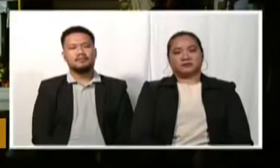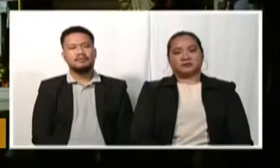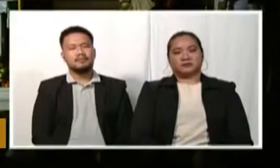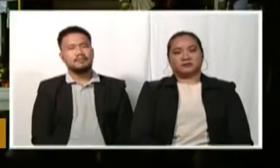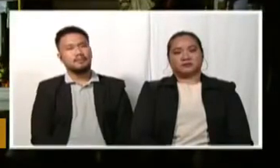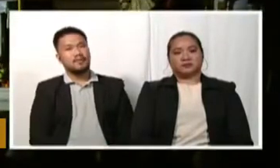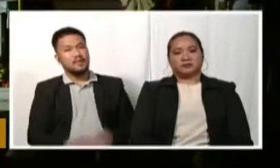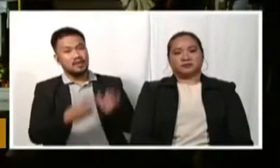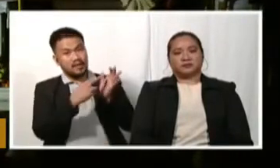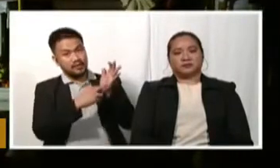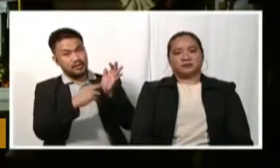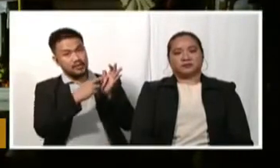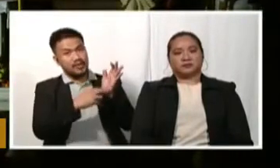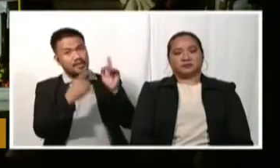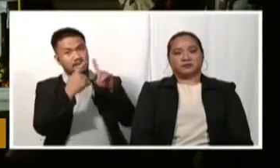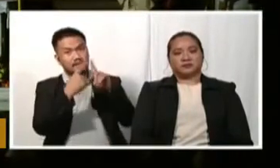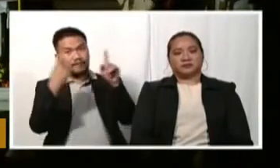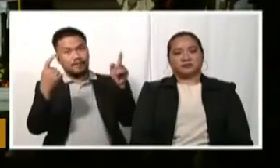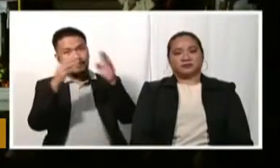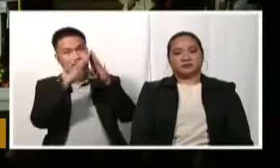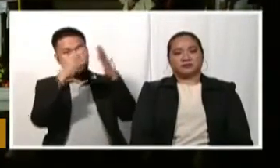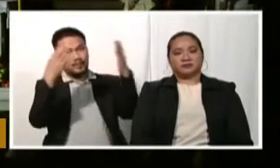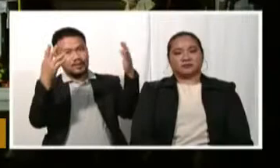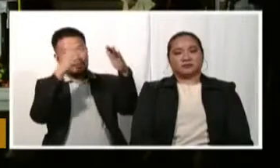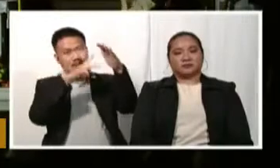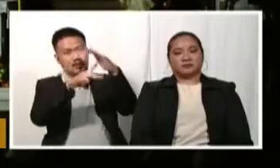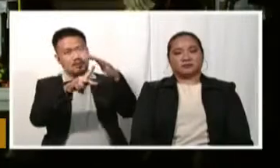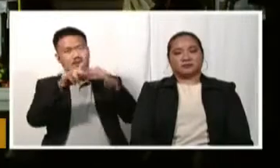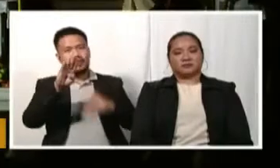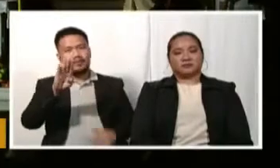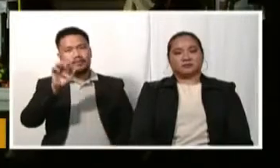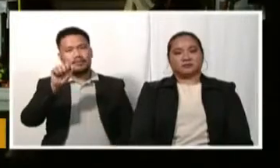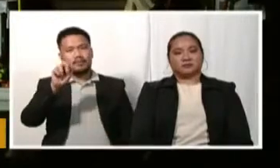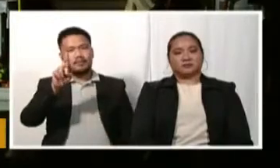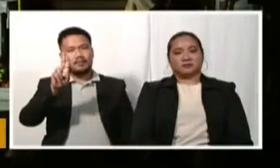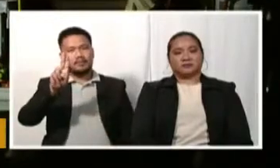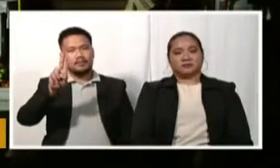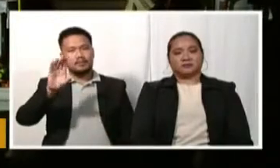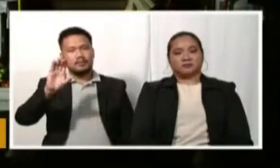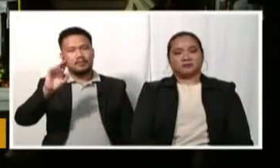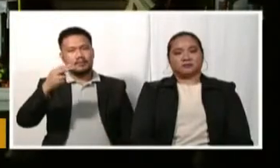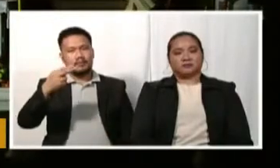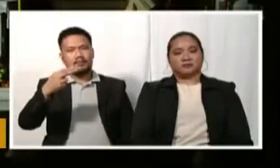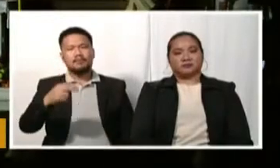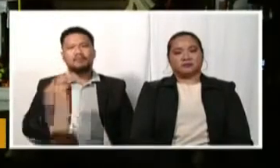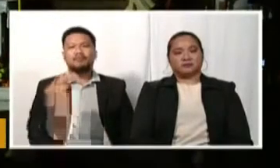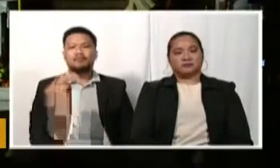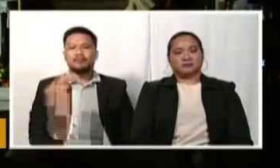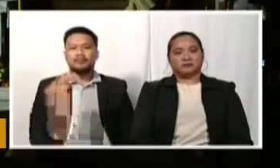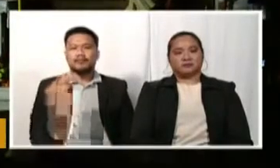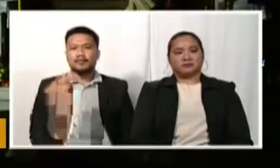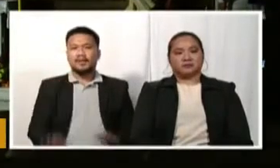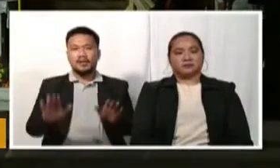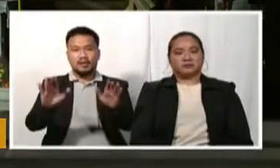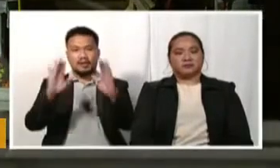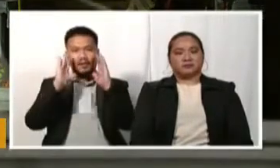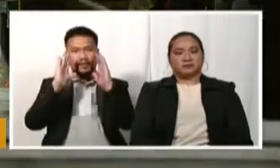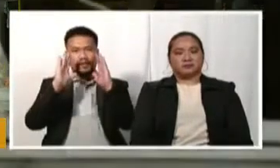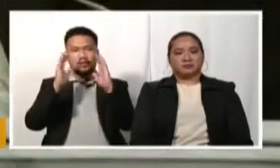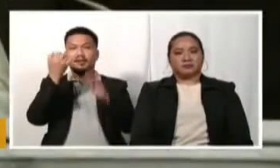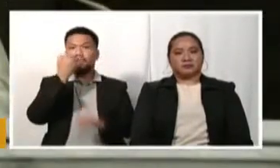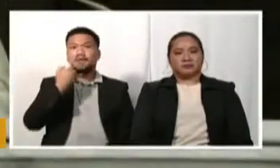A reading from the book of the prophet Baruch. Hear, O Israel,